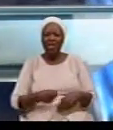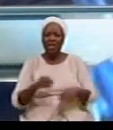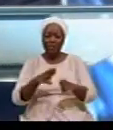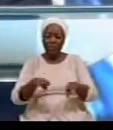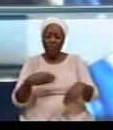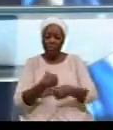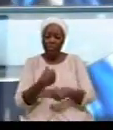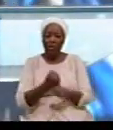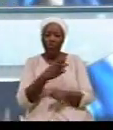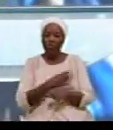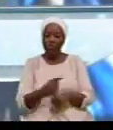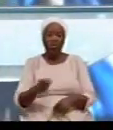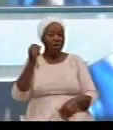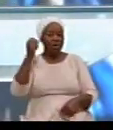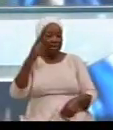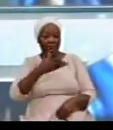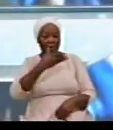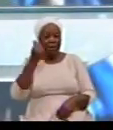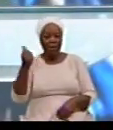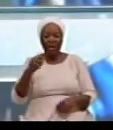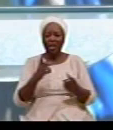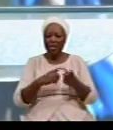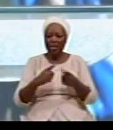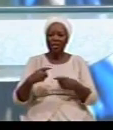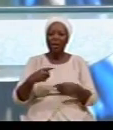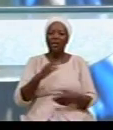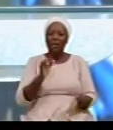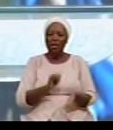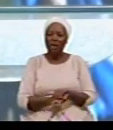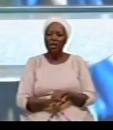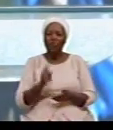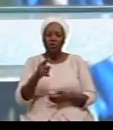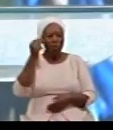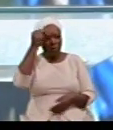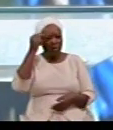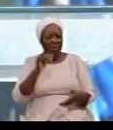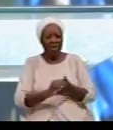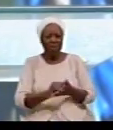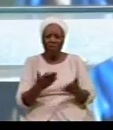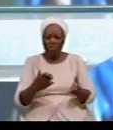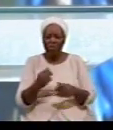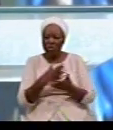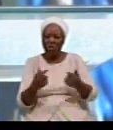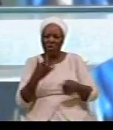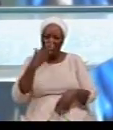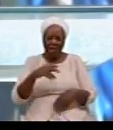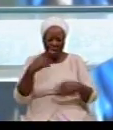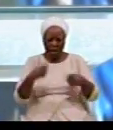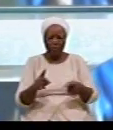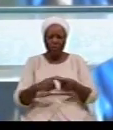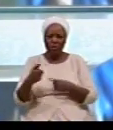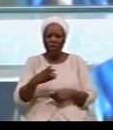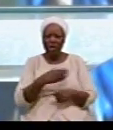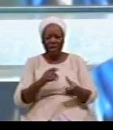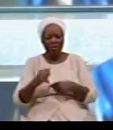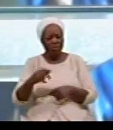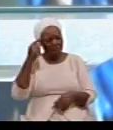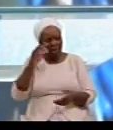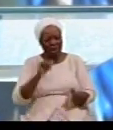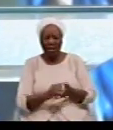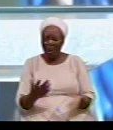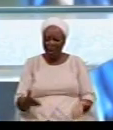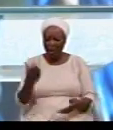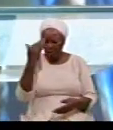you understand, although you thought you were cornered, you thought you were confined,